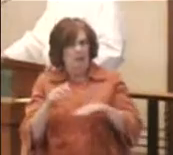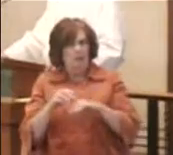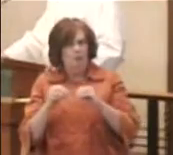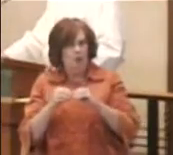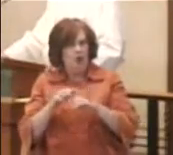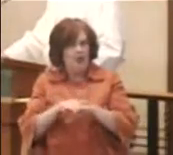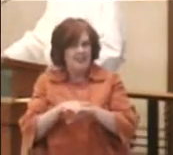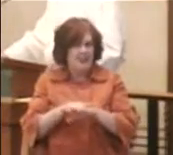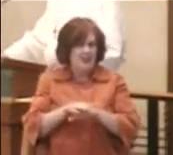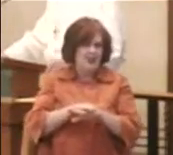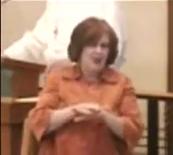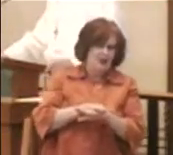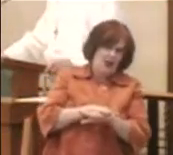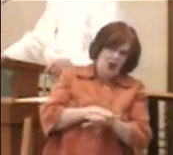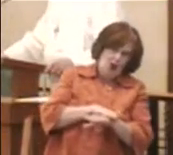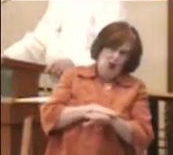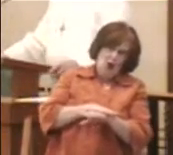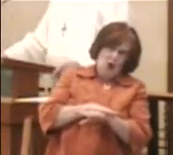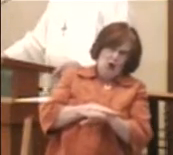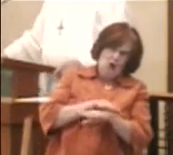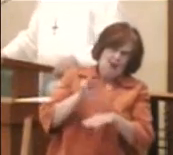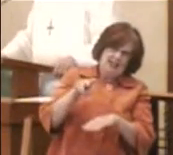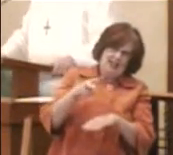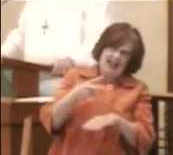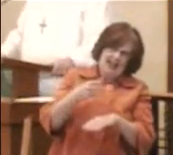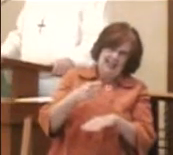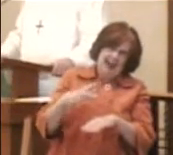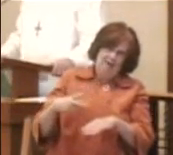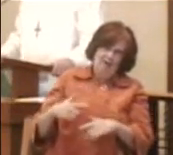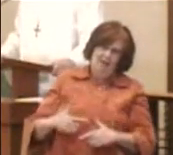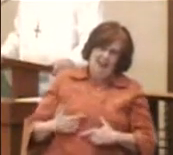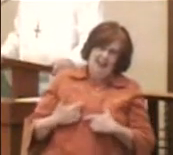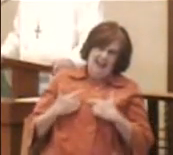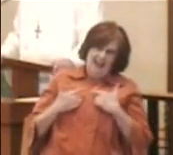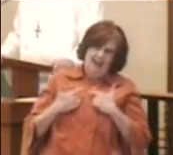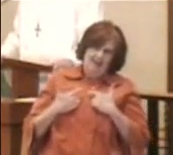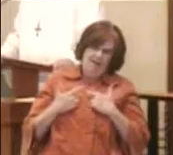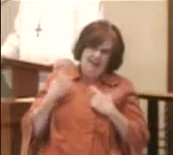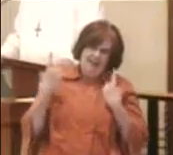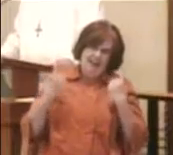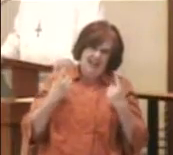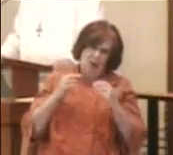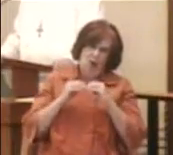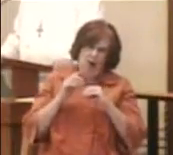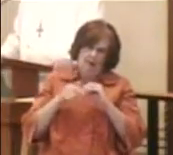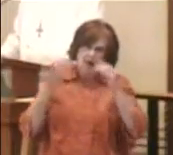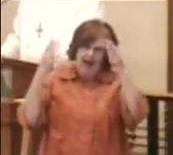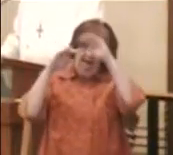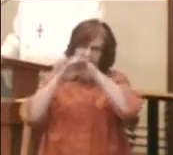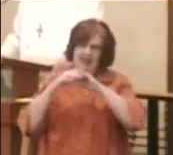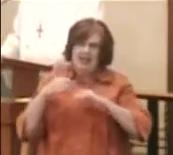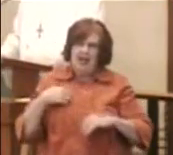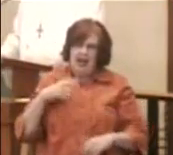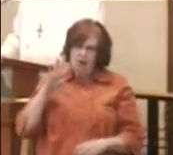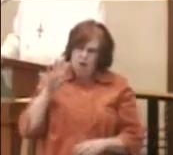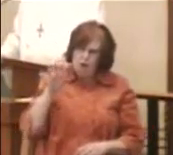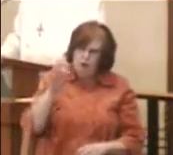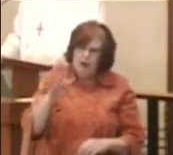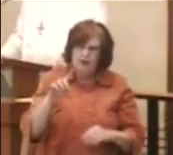second century of life, that he'd been thinking about heaven a little bit more, and he had some questions about